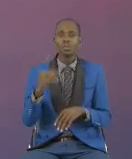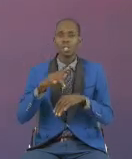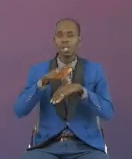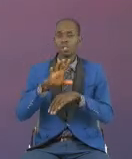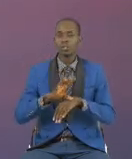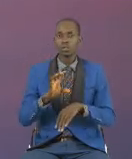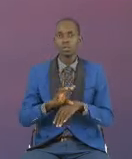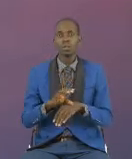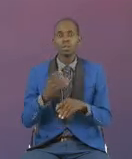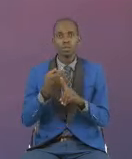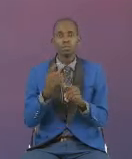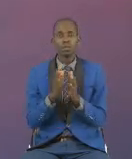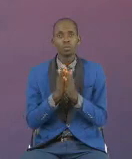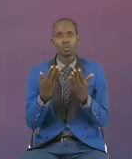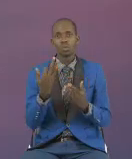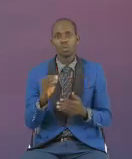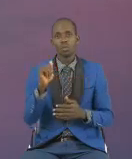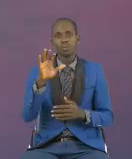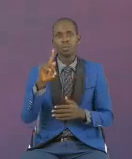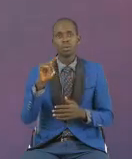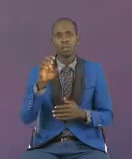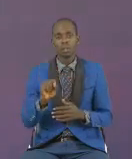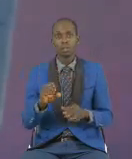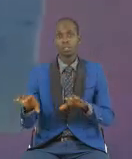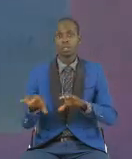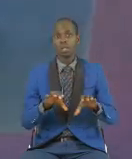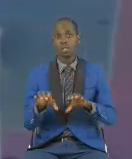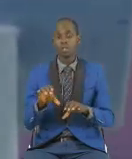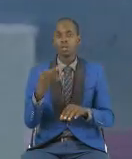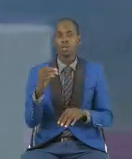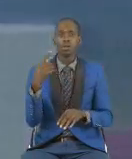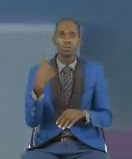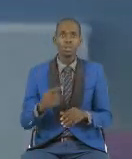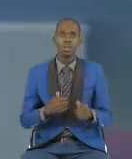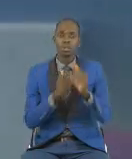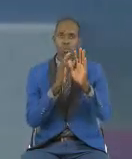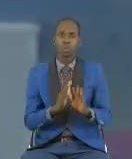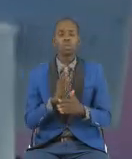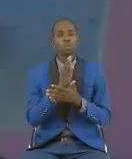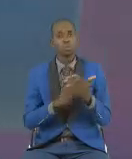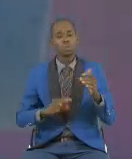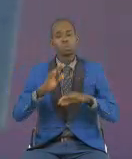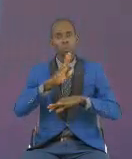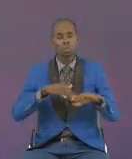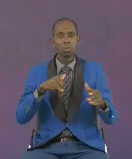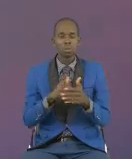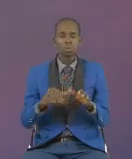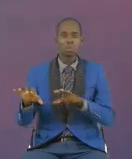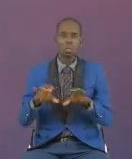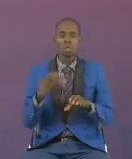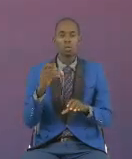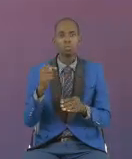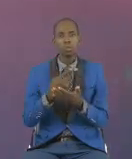Other people have said it's the Acts of the Holy Ghost. Others have said it's the Acts of the